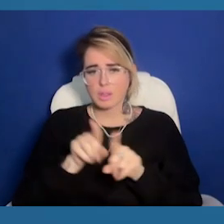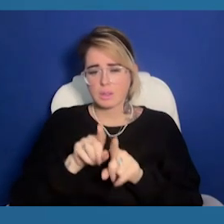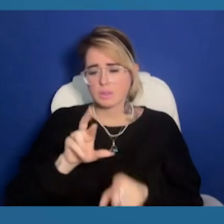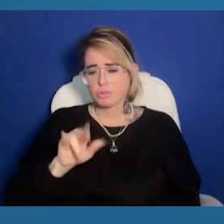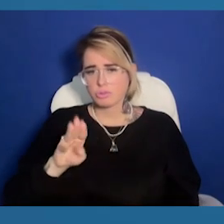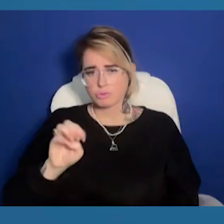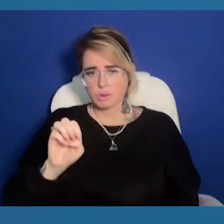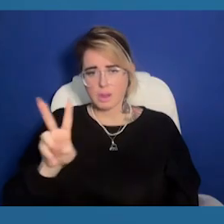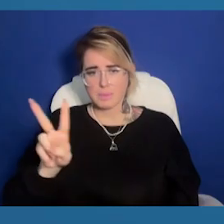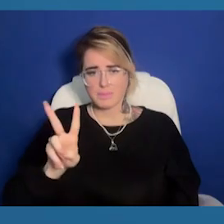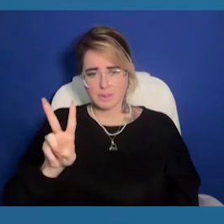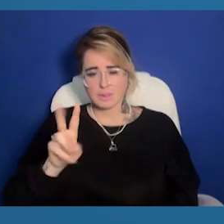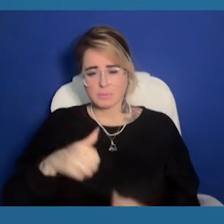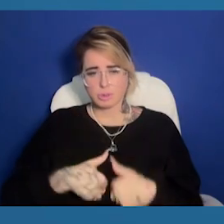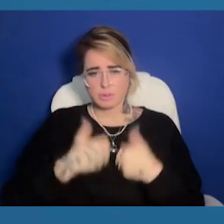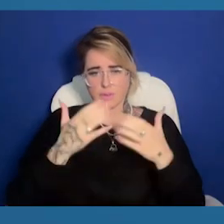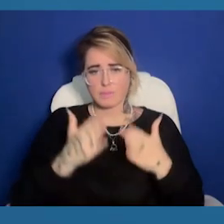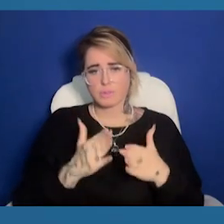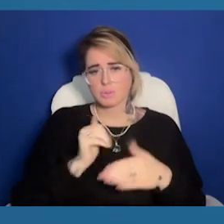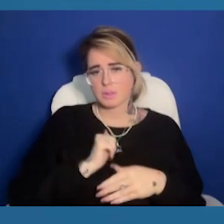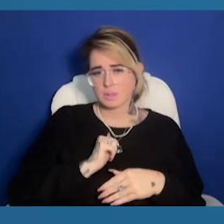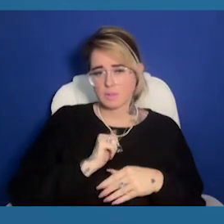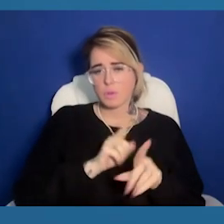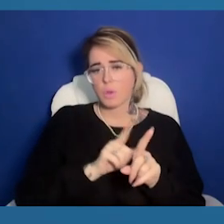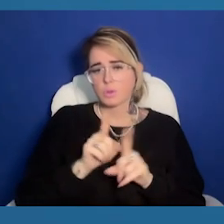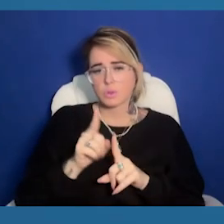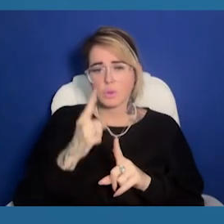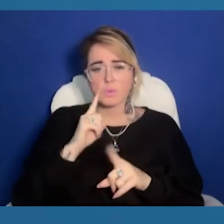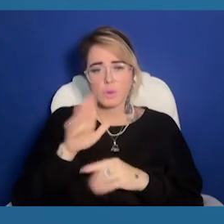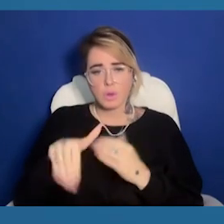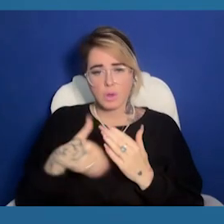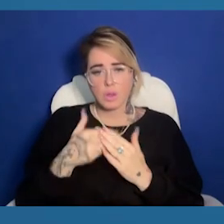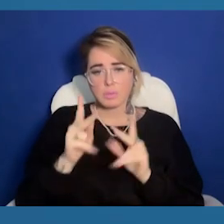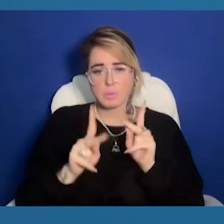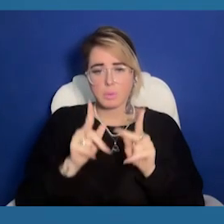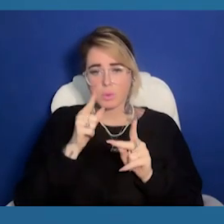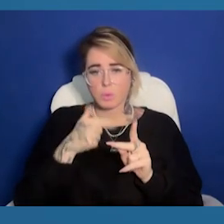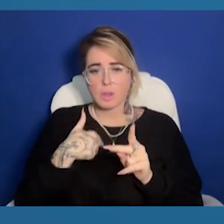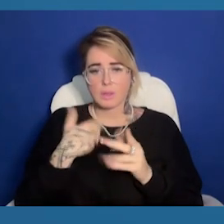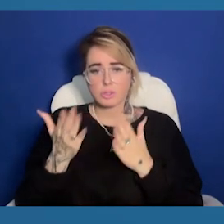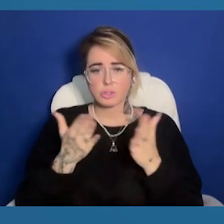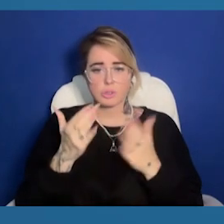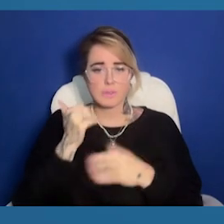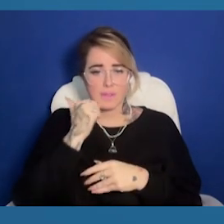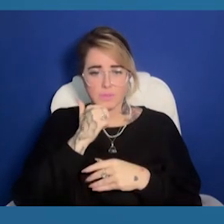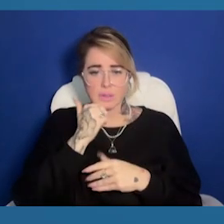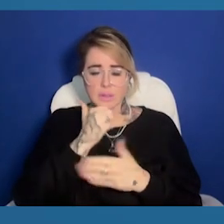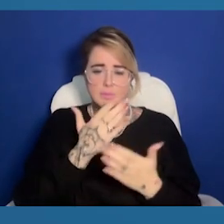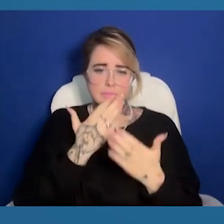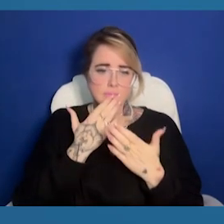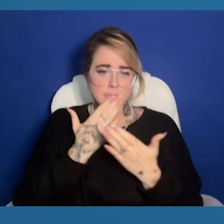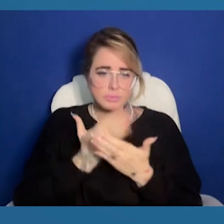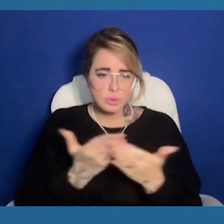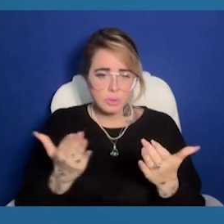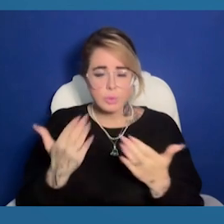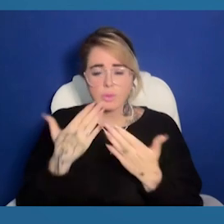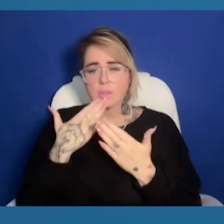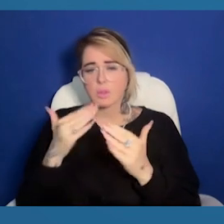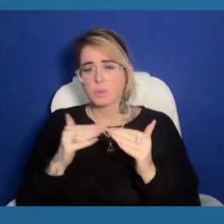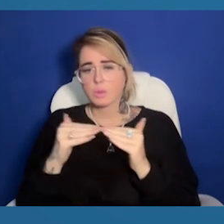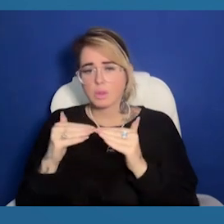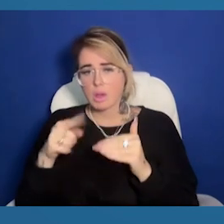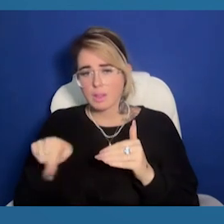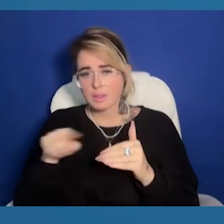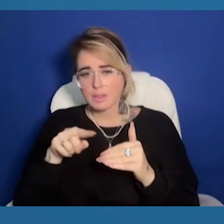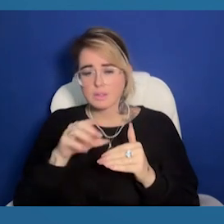survivor myself, but also on behalf of all the people that I serve every day. Thank you. Thank you to my colleagues.